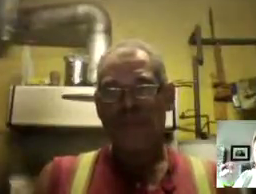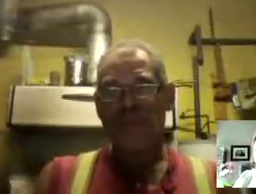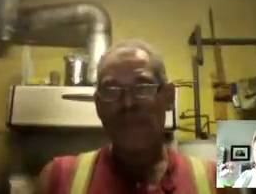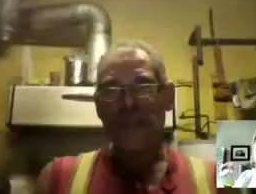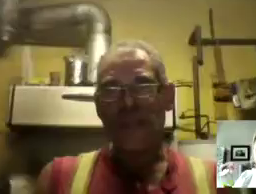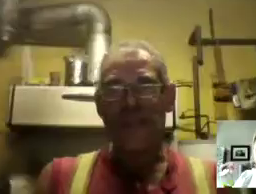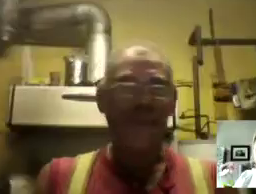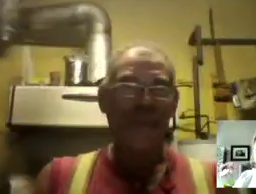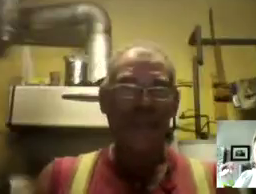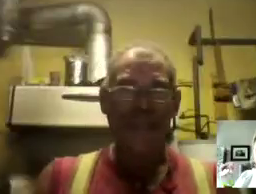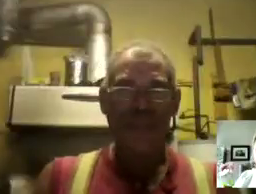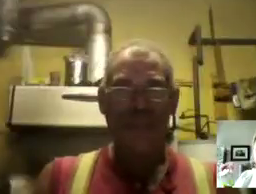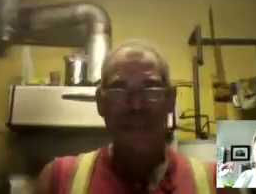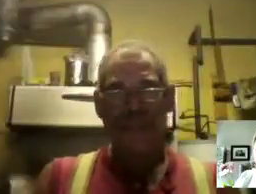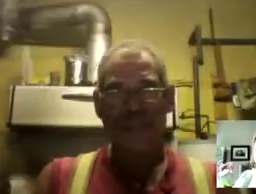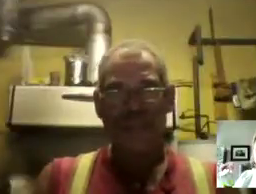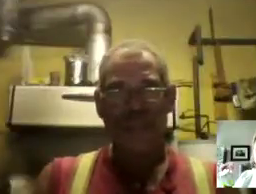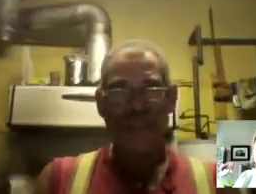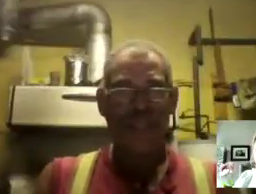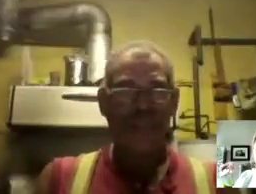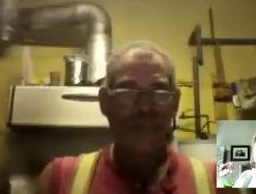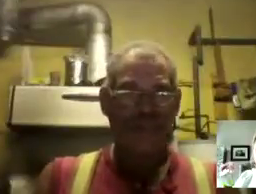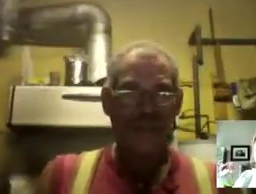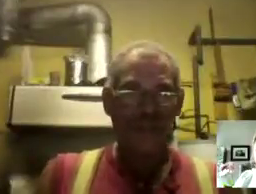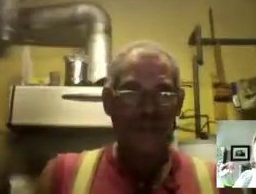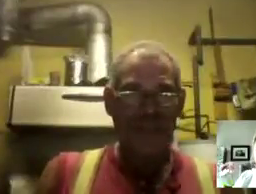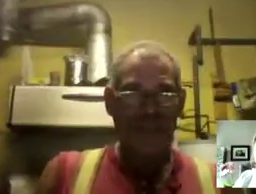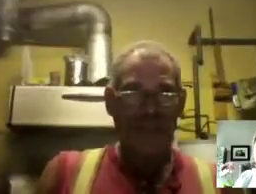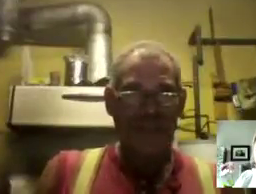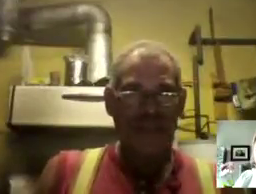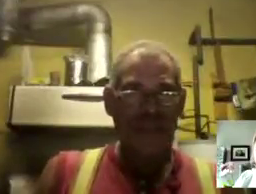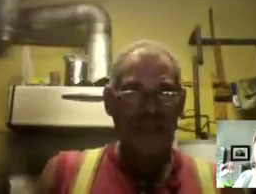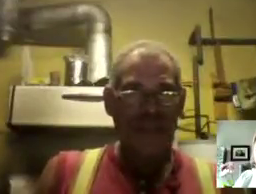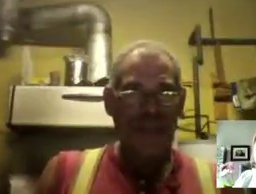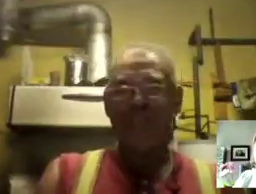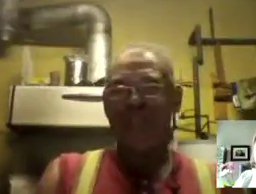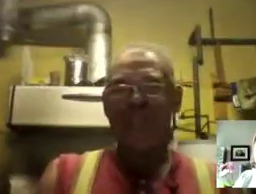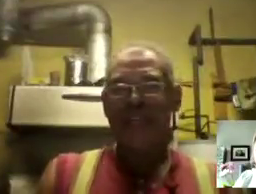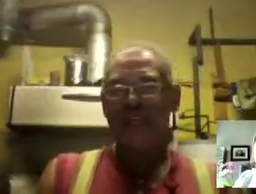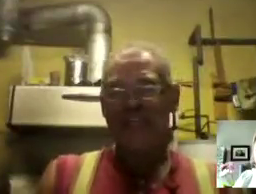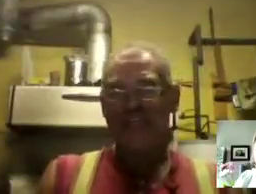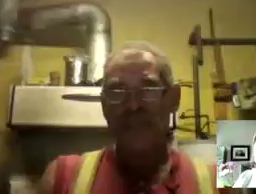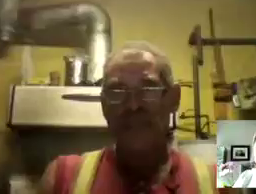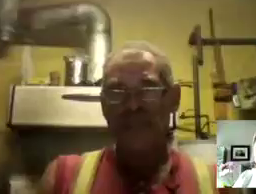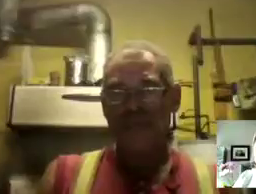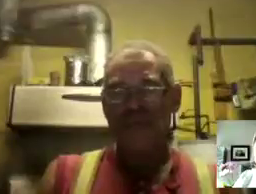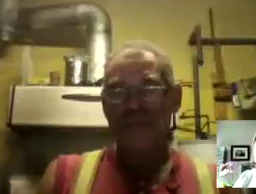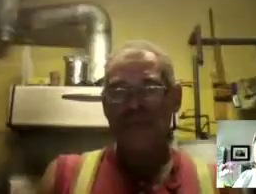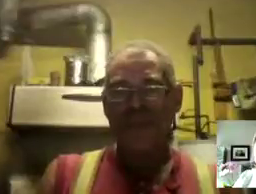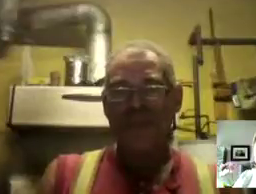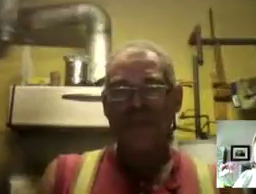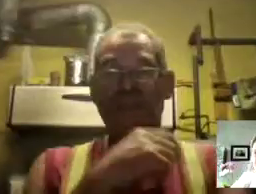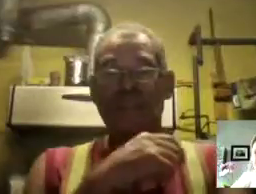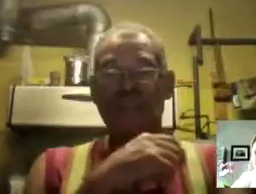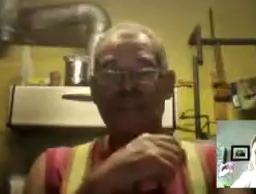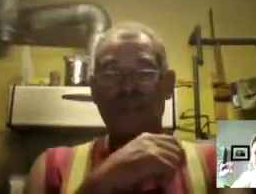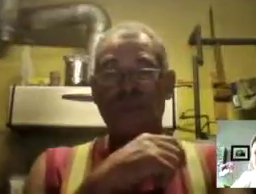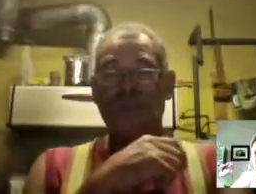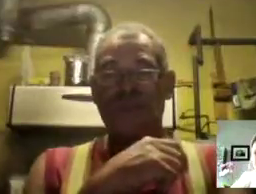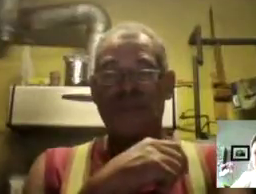In the meantime, she had helped me make some connections with government agencies,